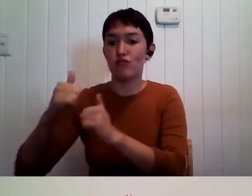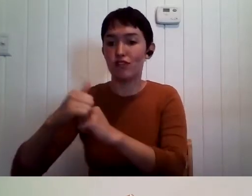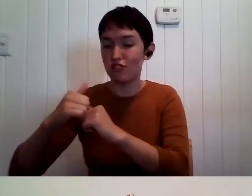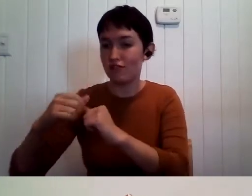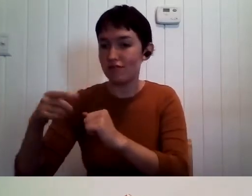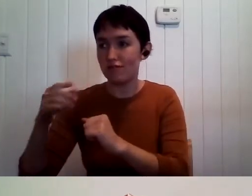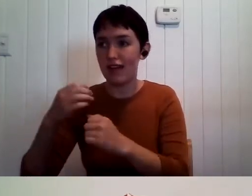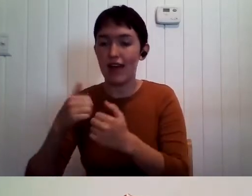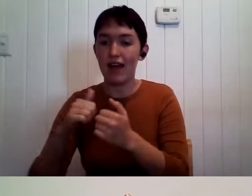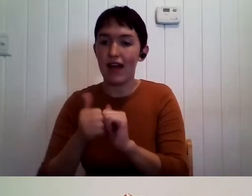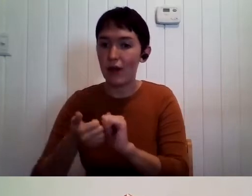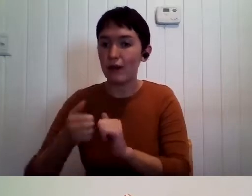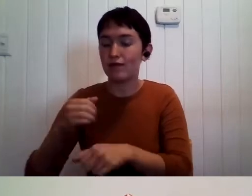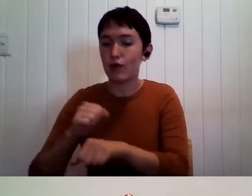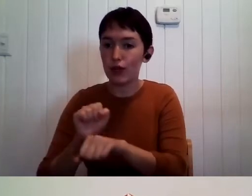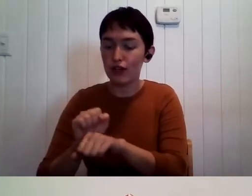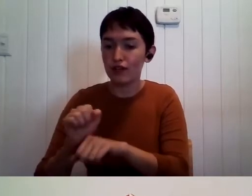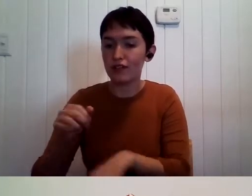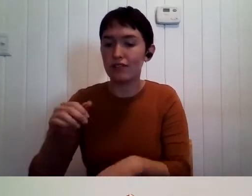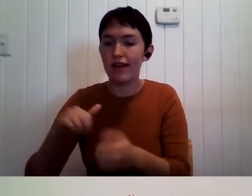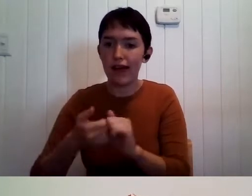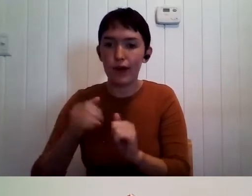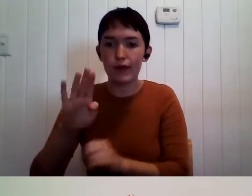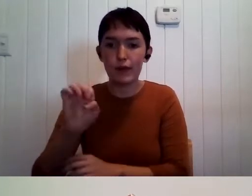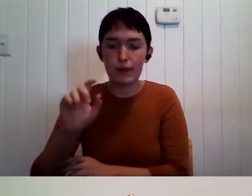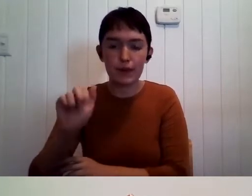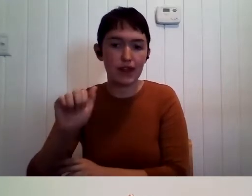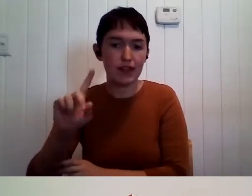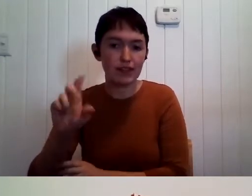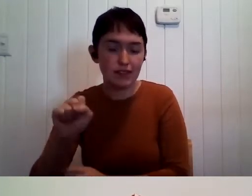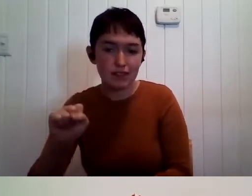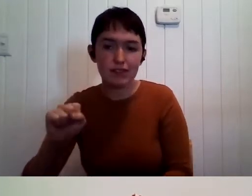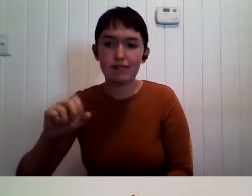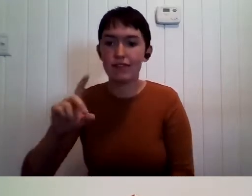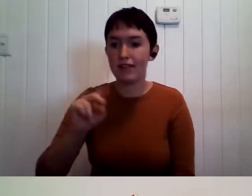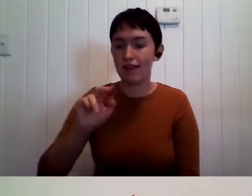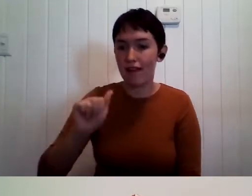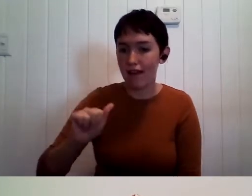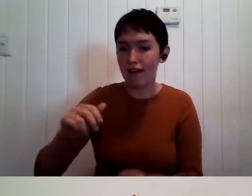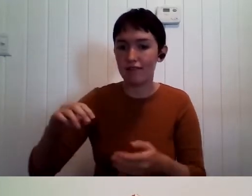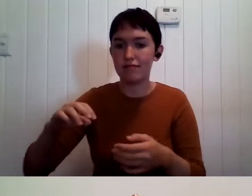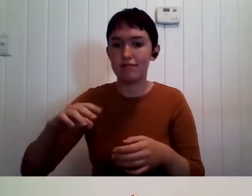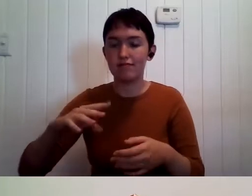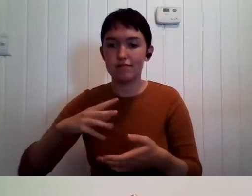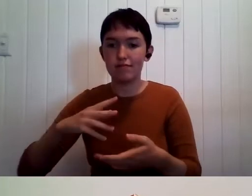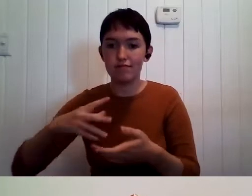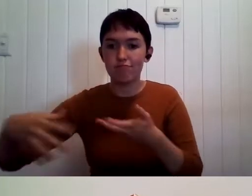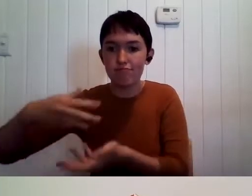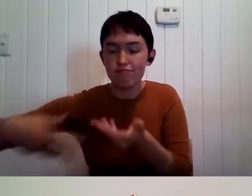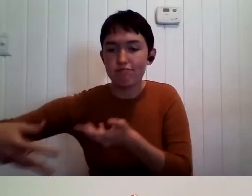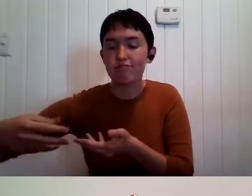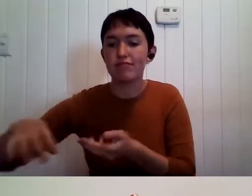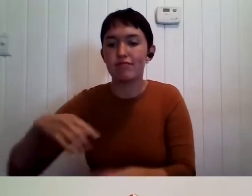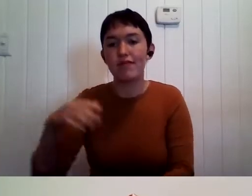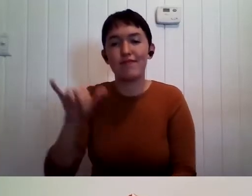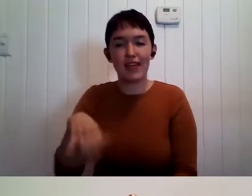of the way these beads and the DNA interact that I can actually do my job as a biologist. But it wasn't without a chemist for